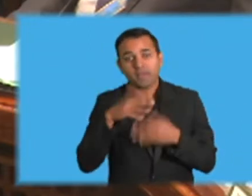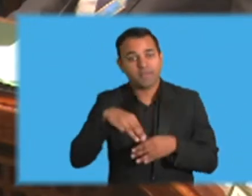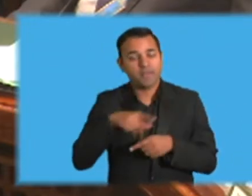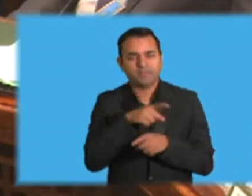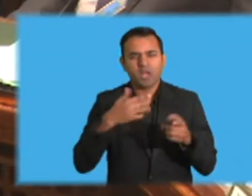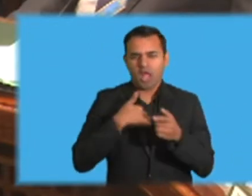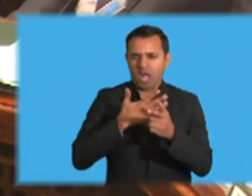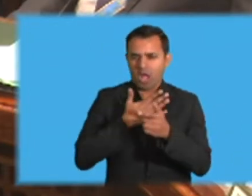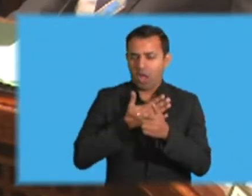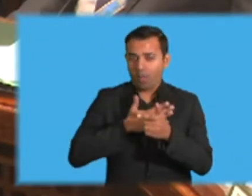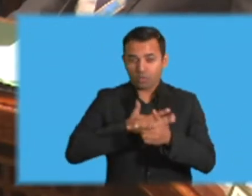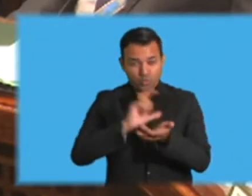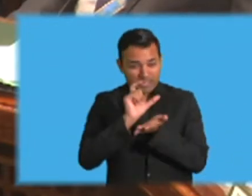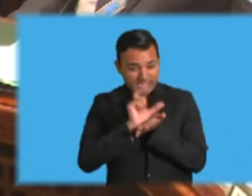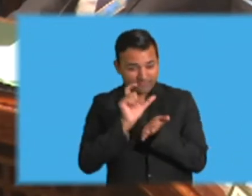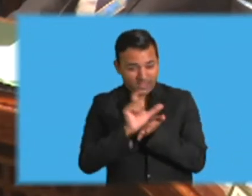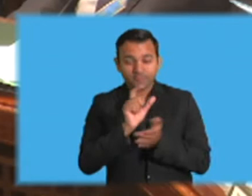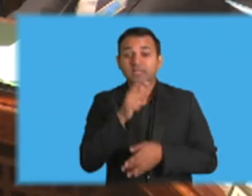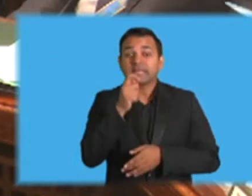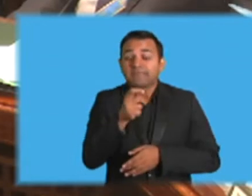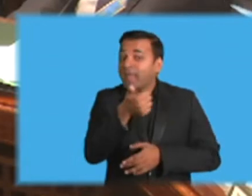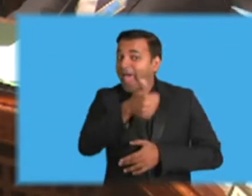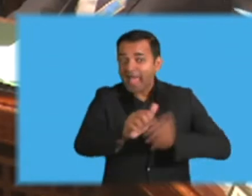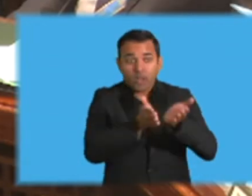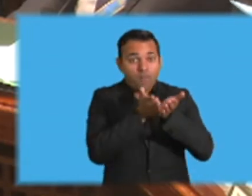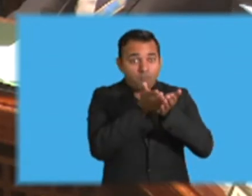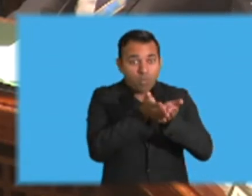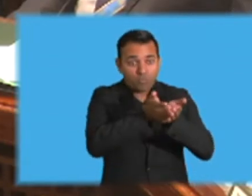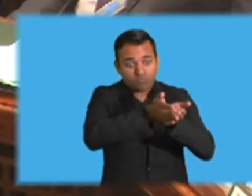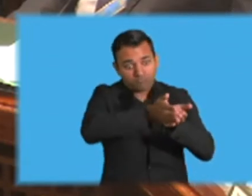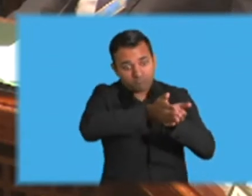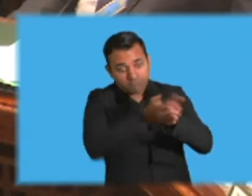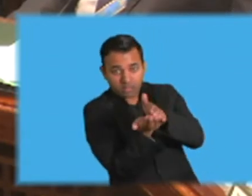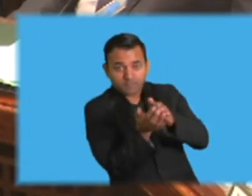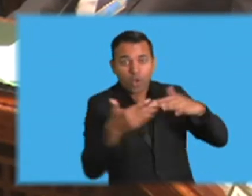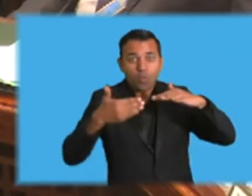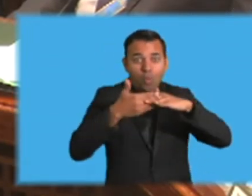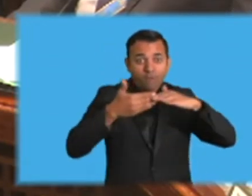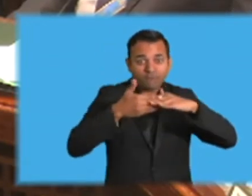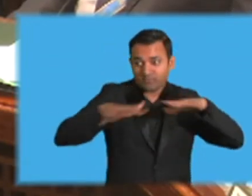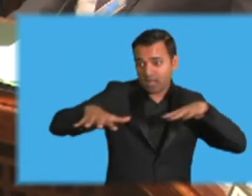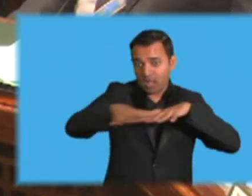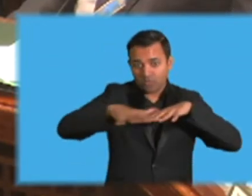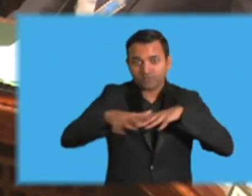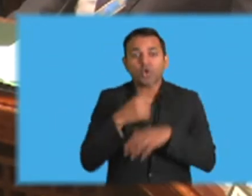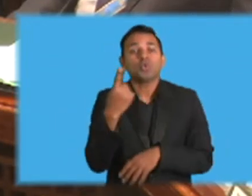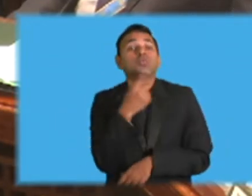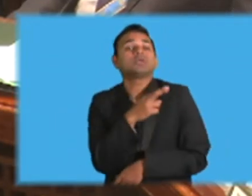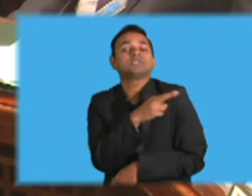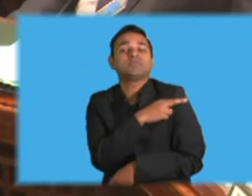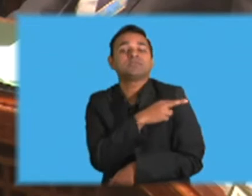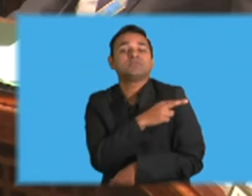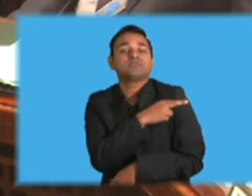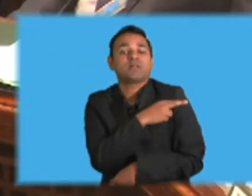sunken vessel within the port boundary is the responsibility of the Fiji Ports Corporation Limited as